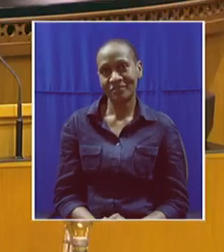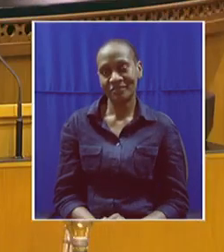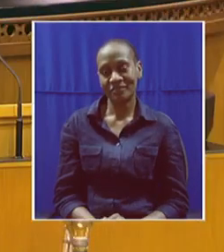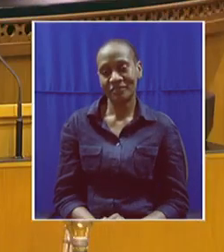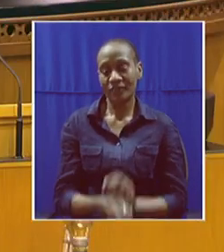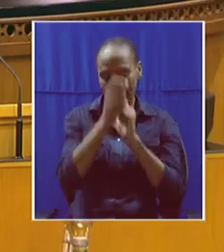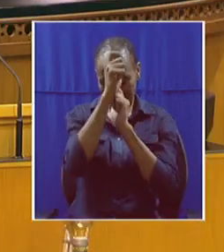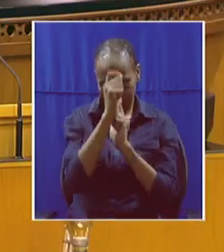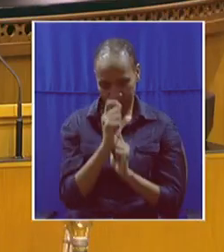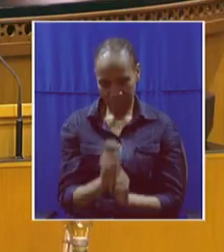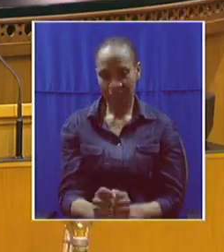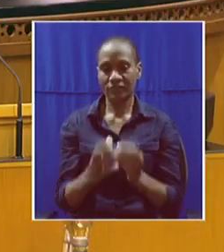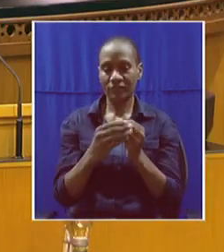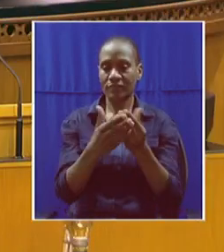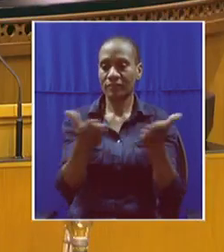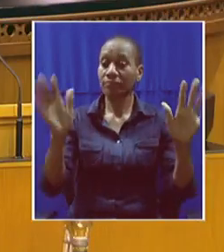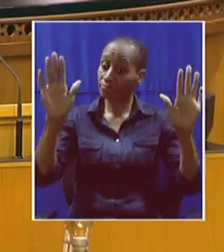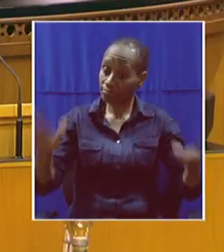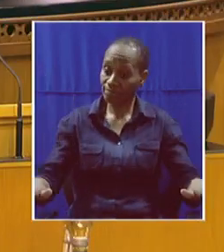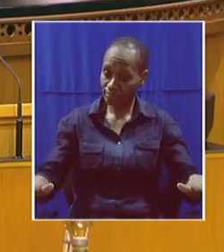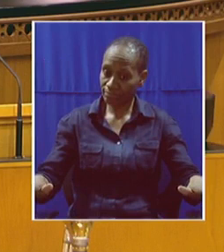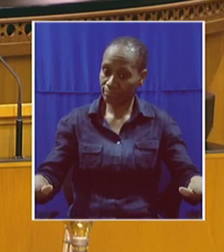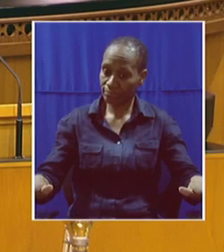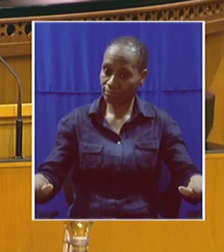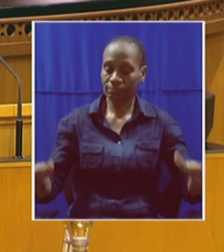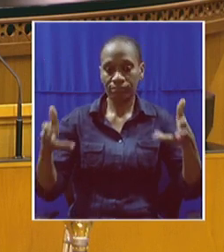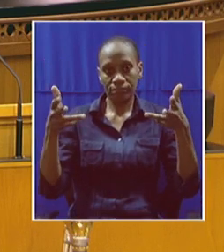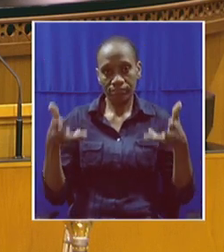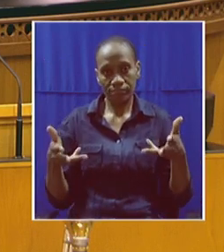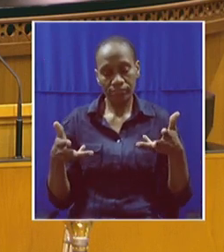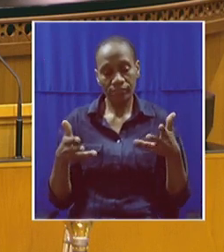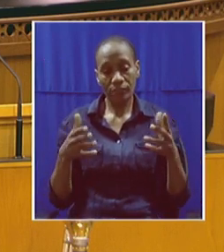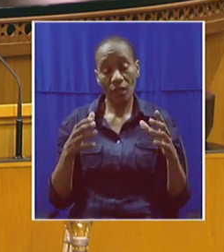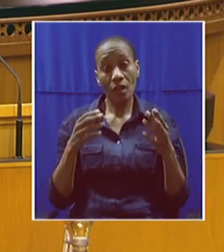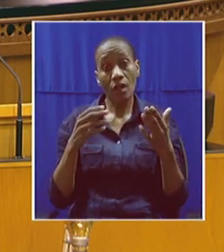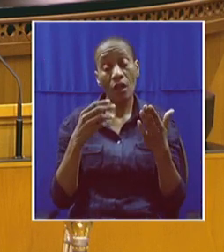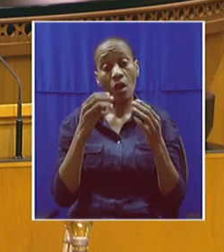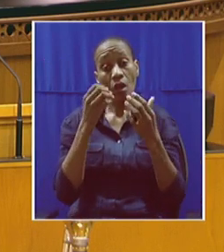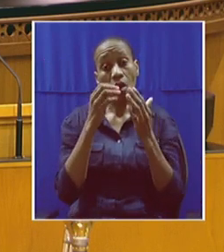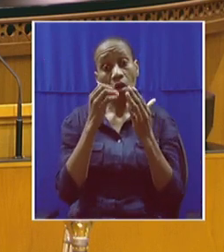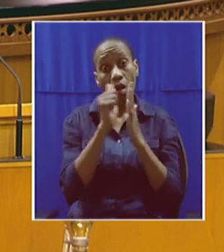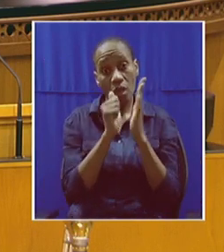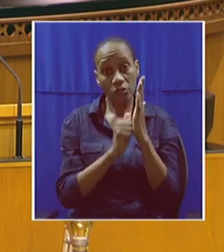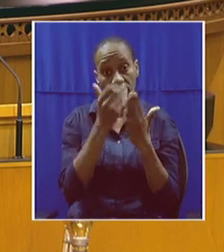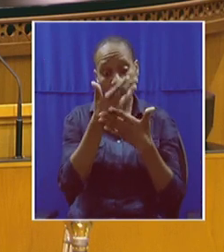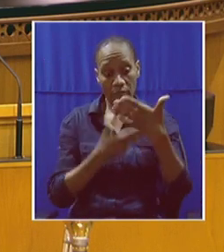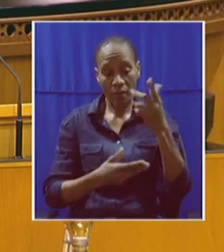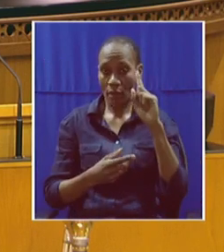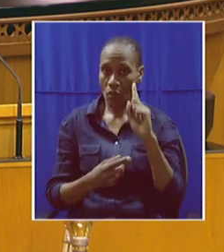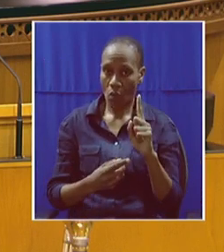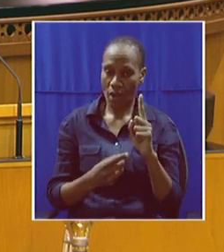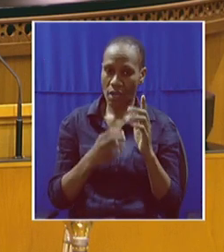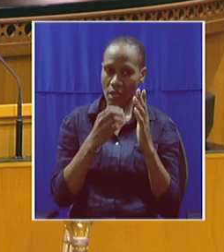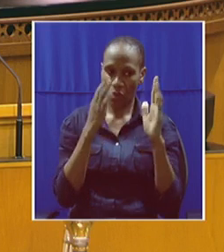honorable members order the only item on the order paper today is questions addressed to